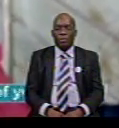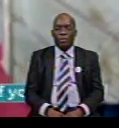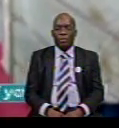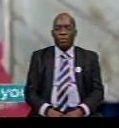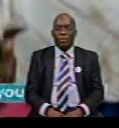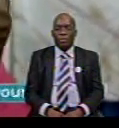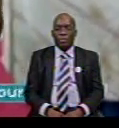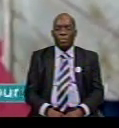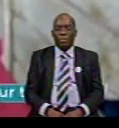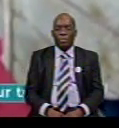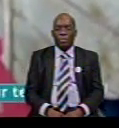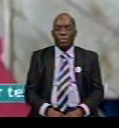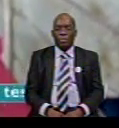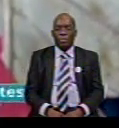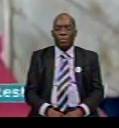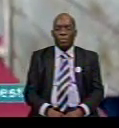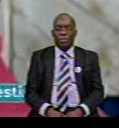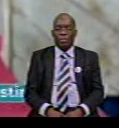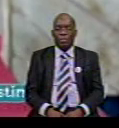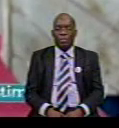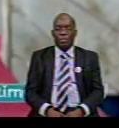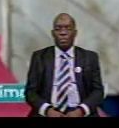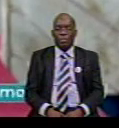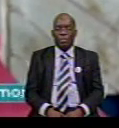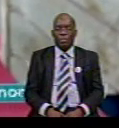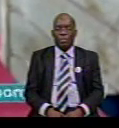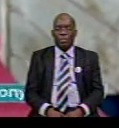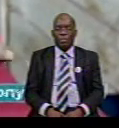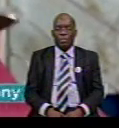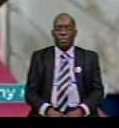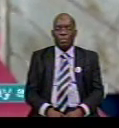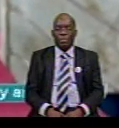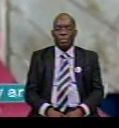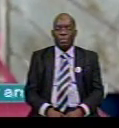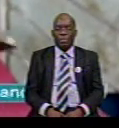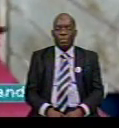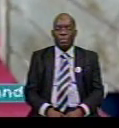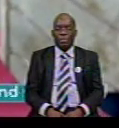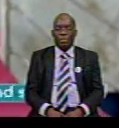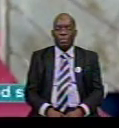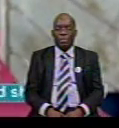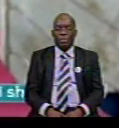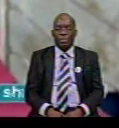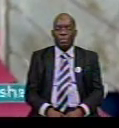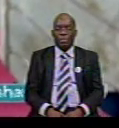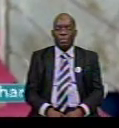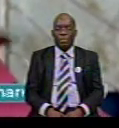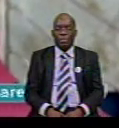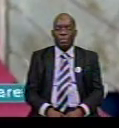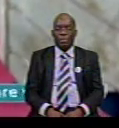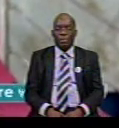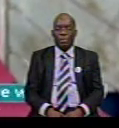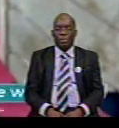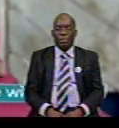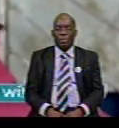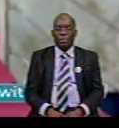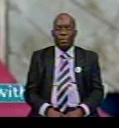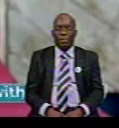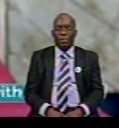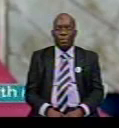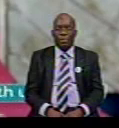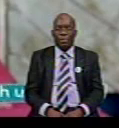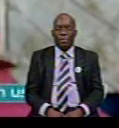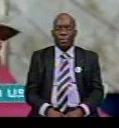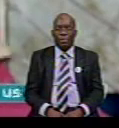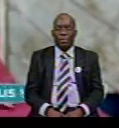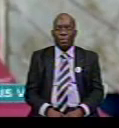grace of God, the Lord laid hand on him, on her. And since that Thursday till now, she could sleep with